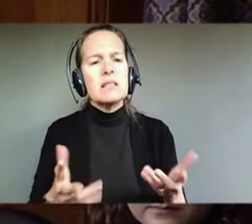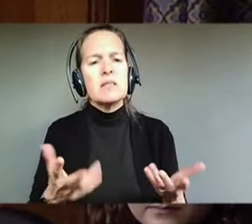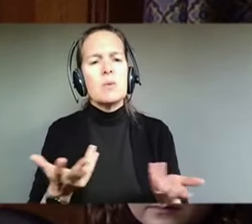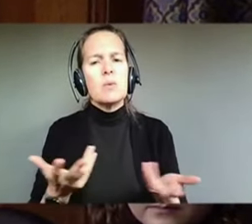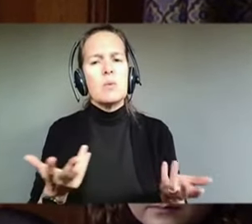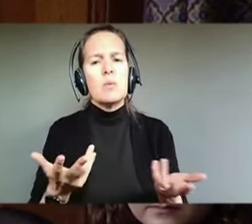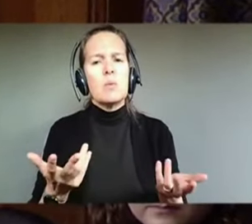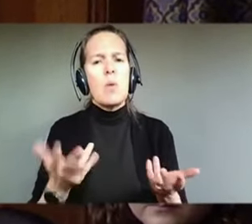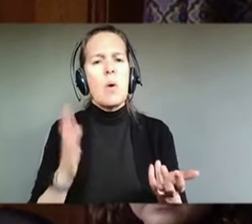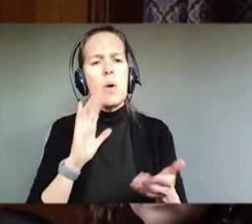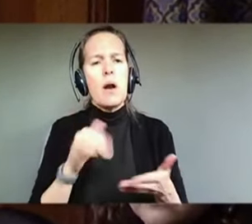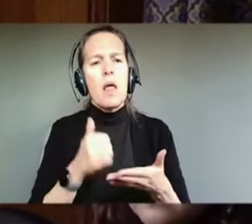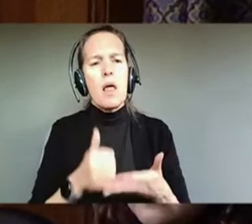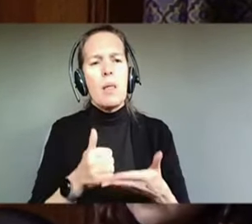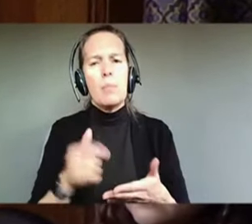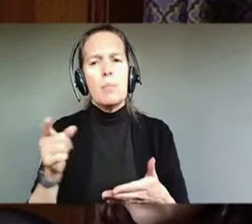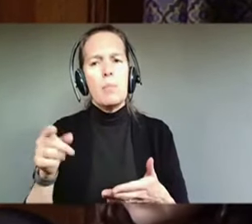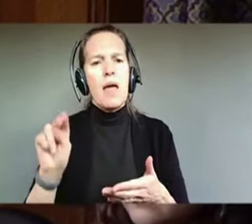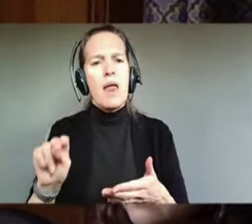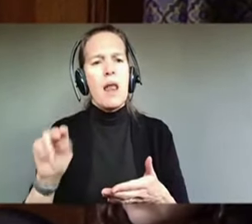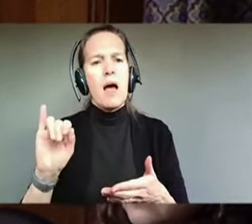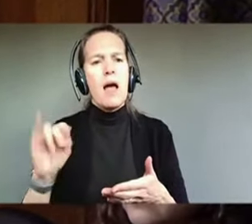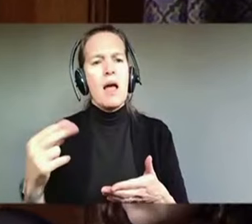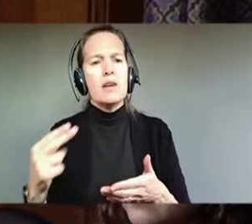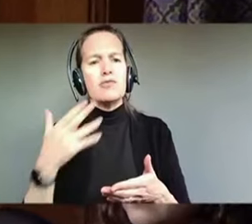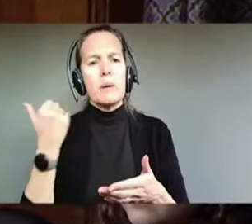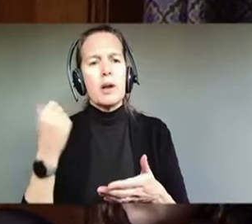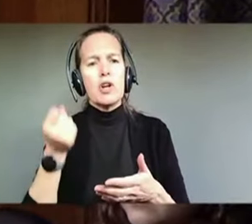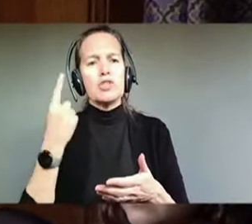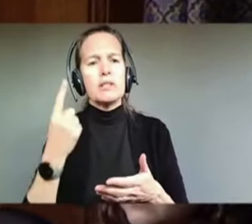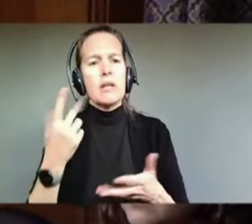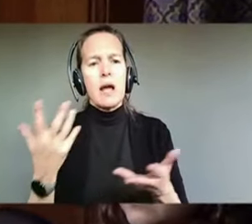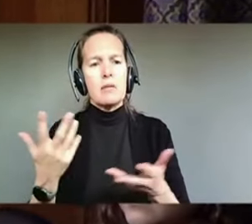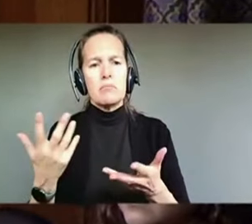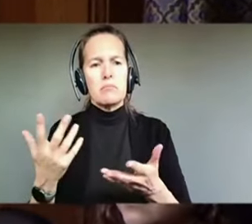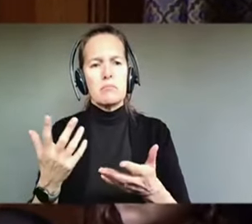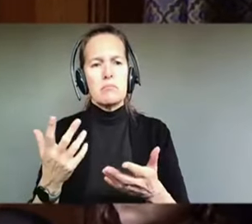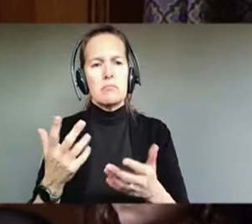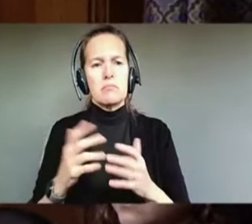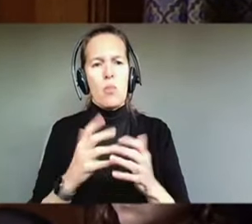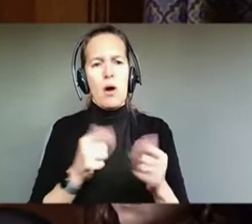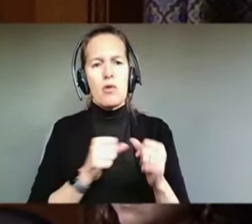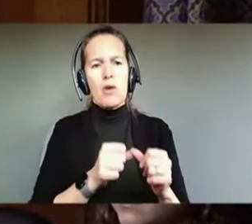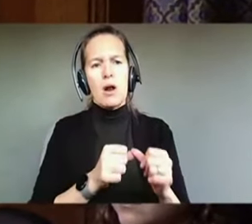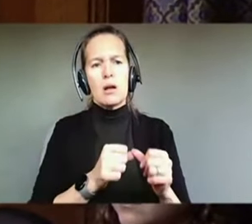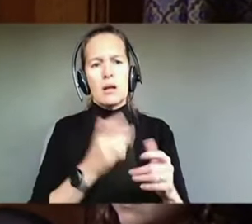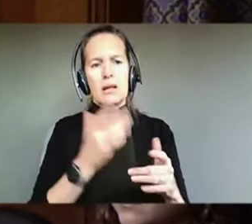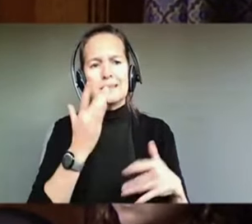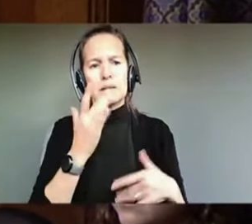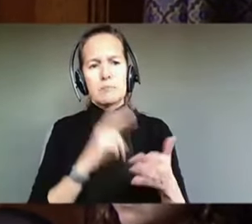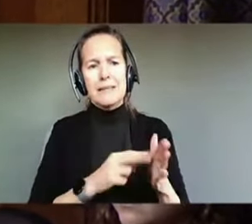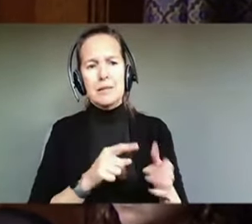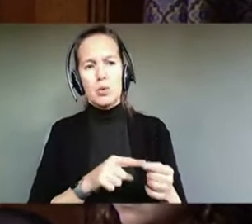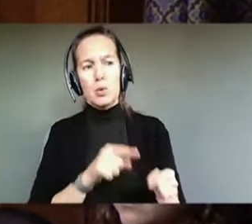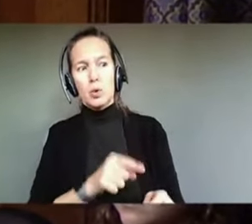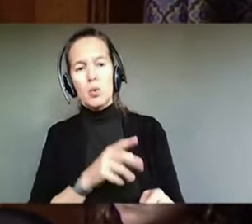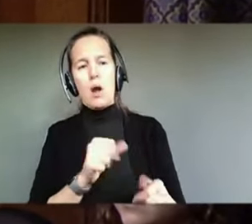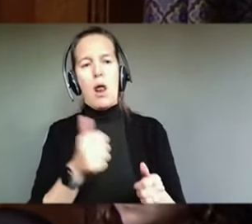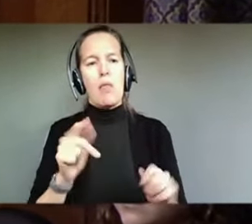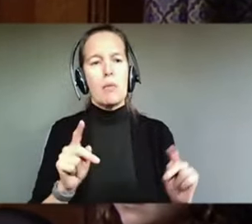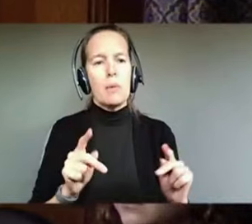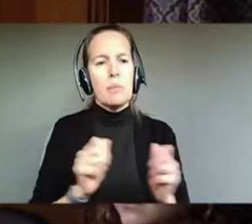better understand infection-associated chronic illnesses mean to you and to all of those who have had similar experiences?